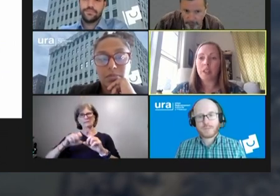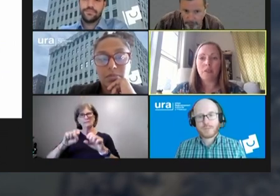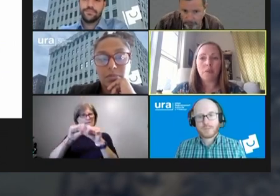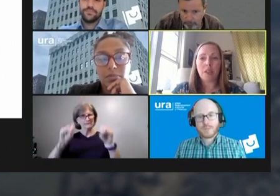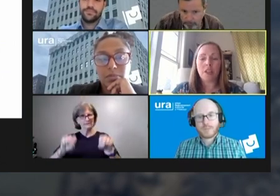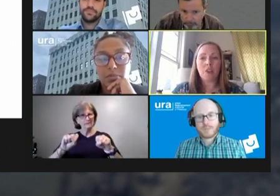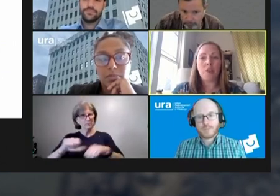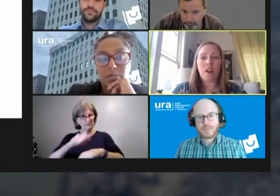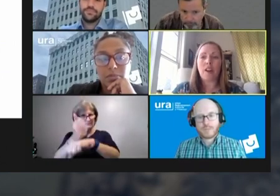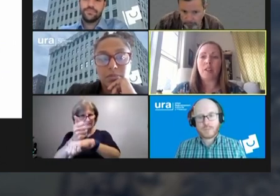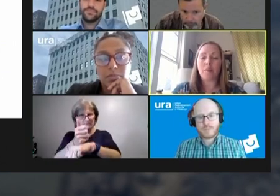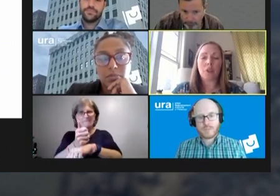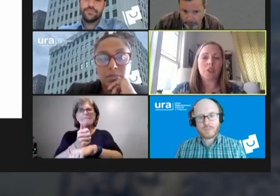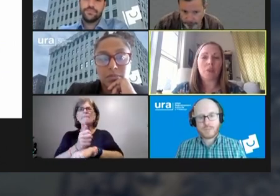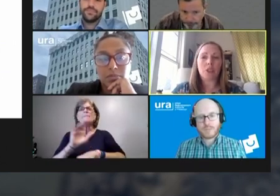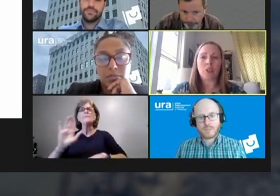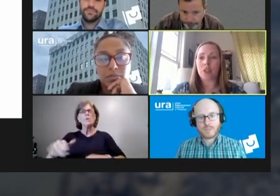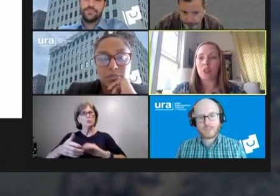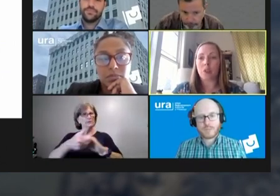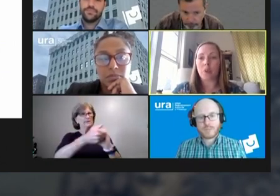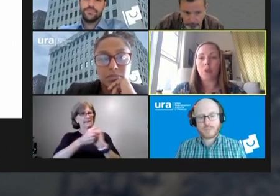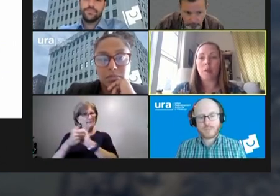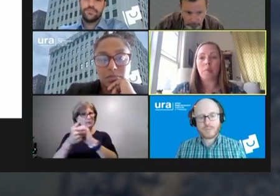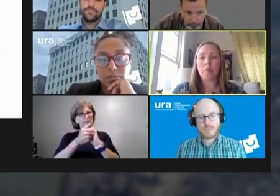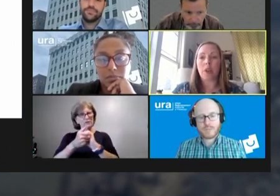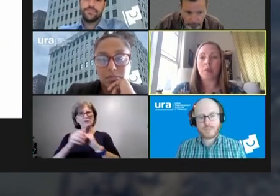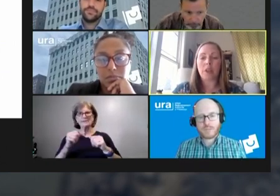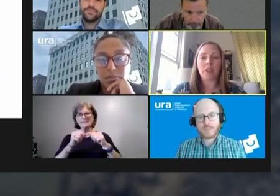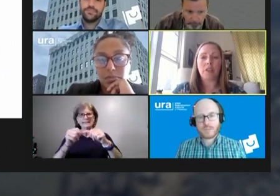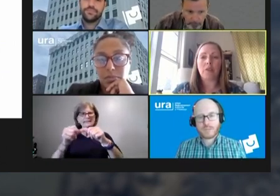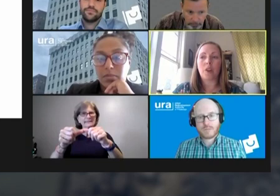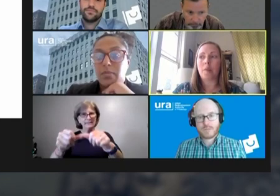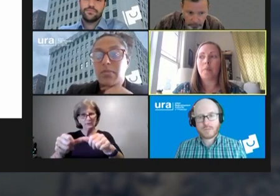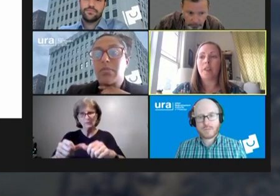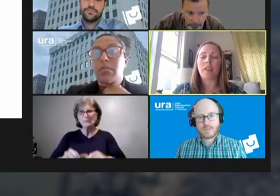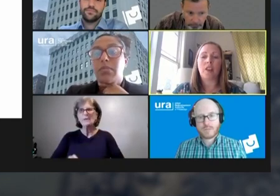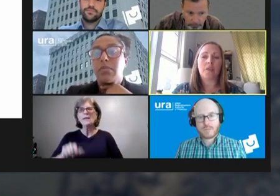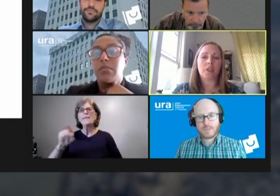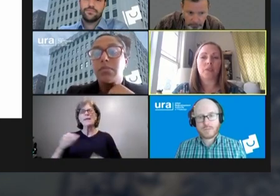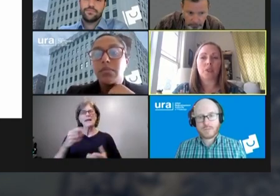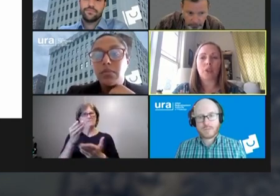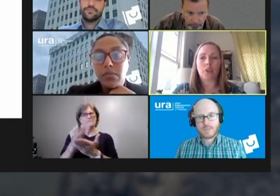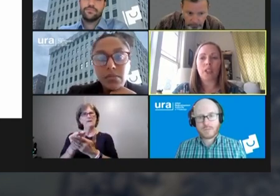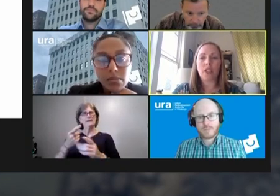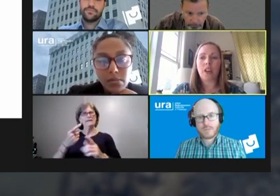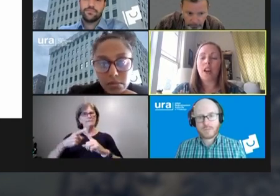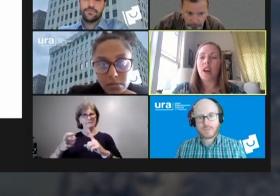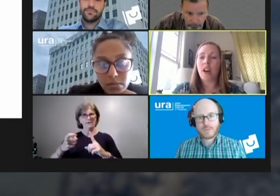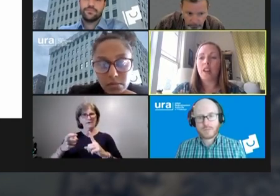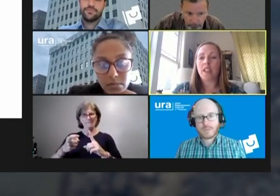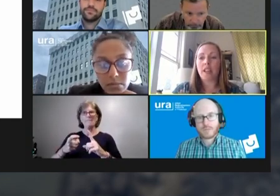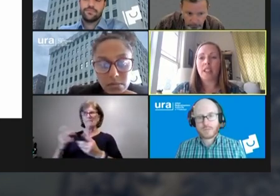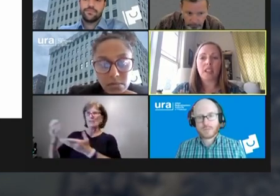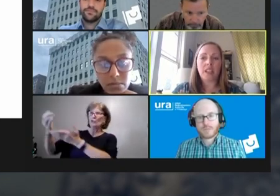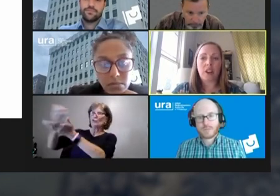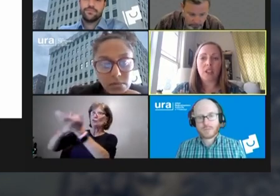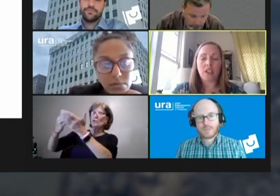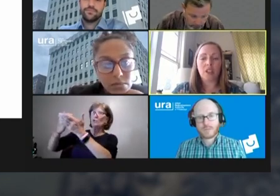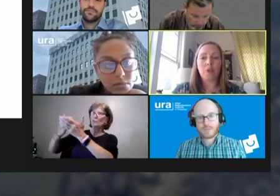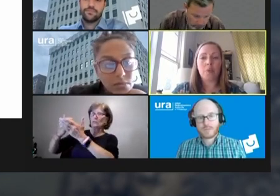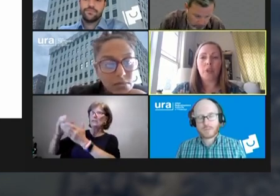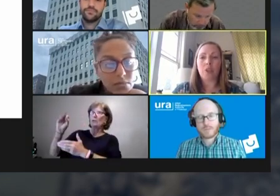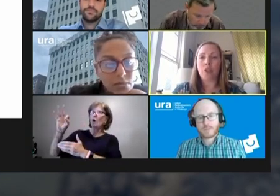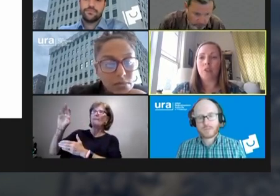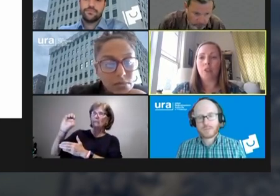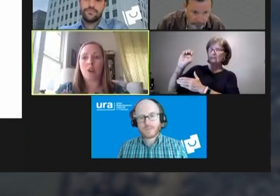as many of you may know, the Emergency Rental Assistance Program was money from the Office of the Treasury In Allegheny County